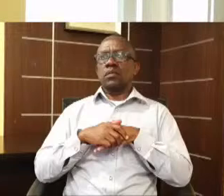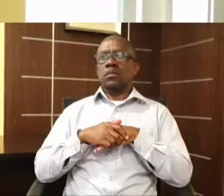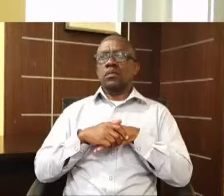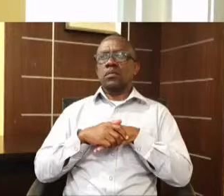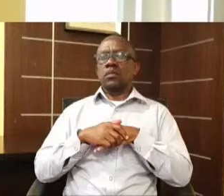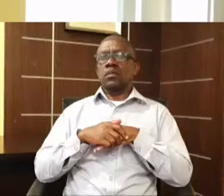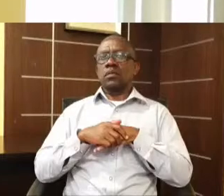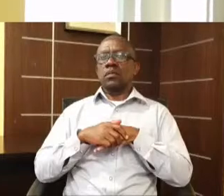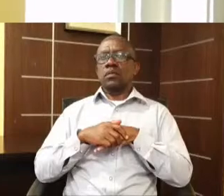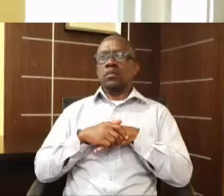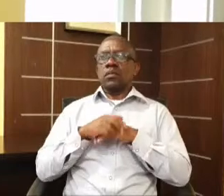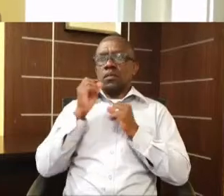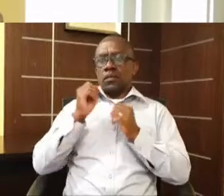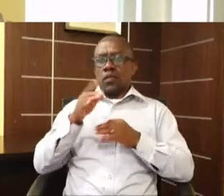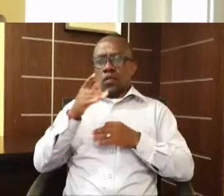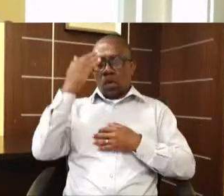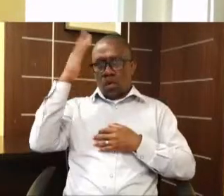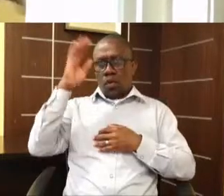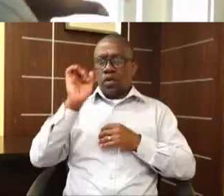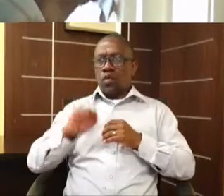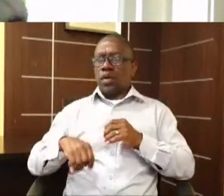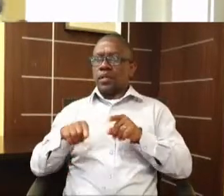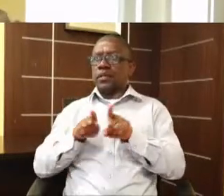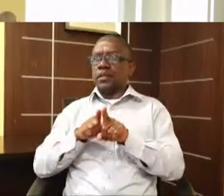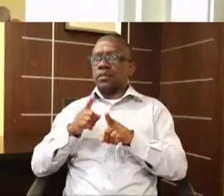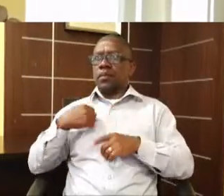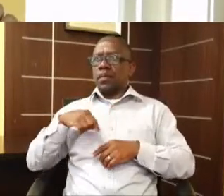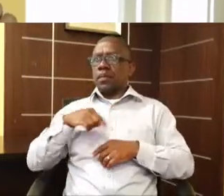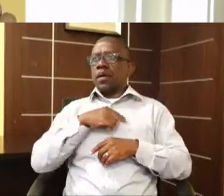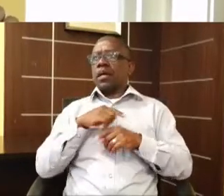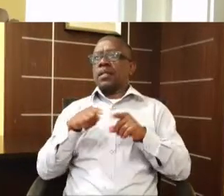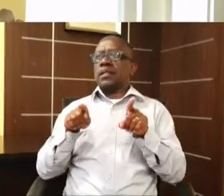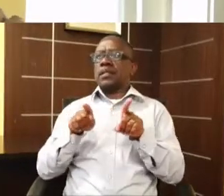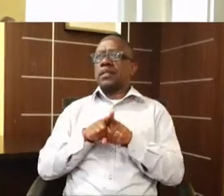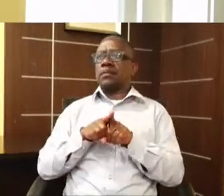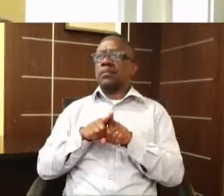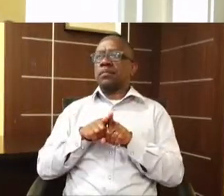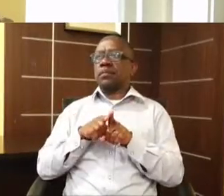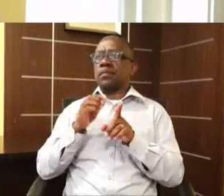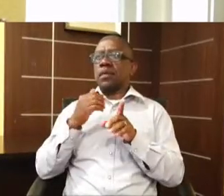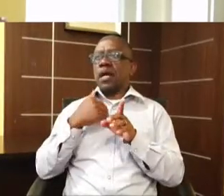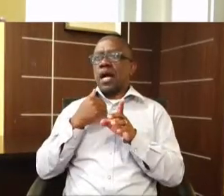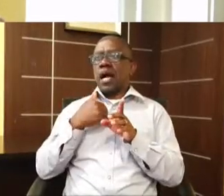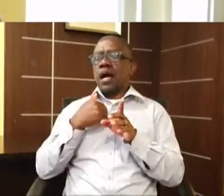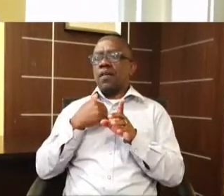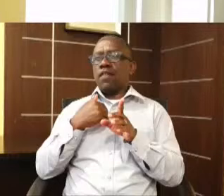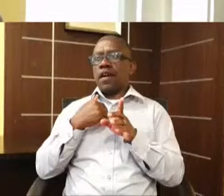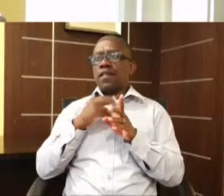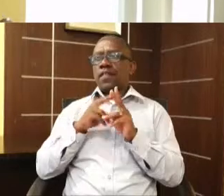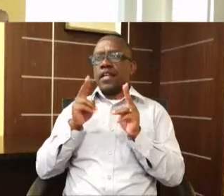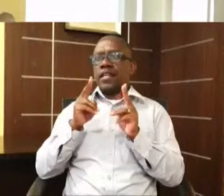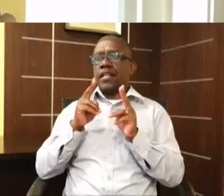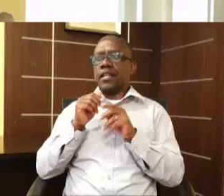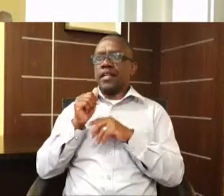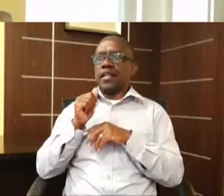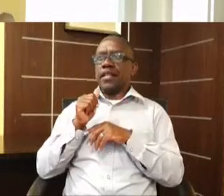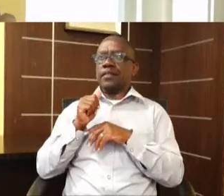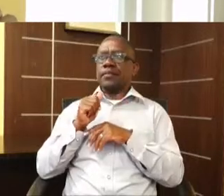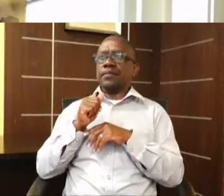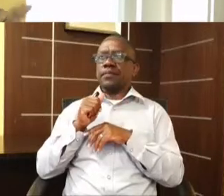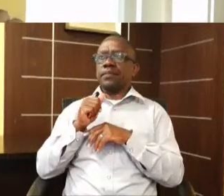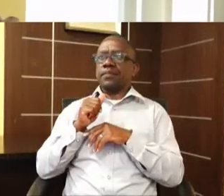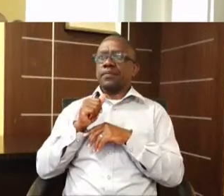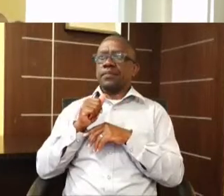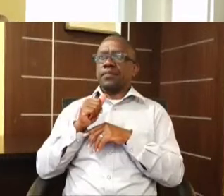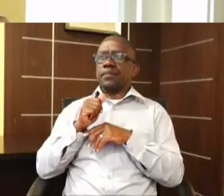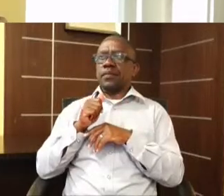onboarding is, you know, like we are taking a conservative approach to